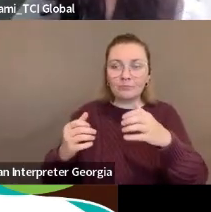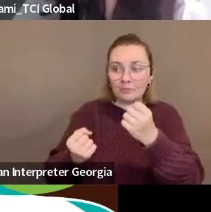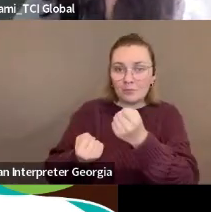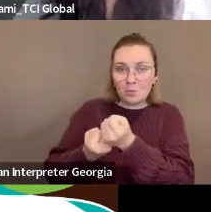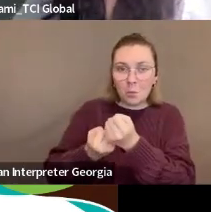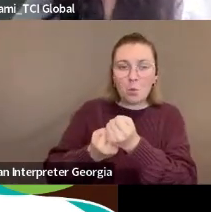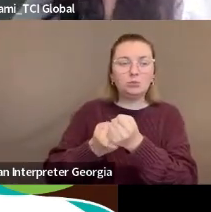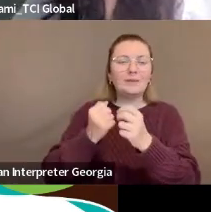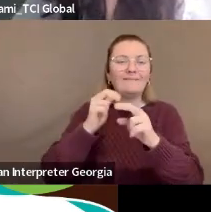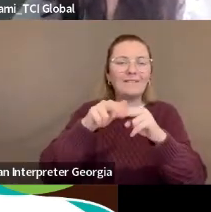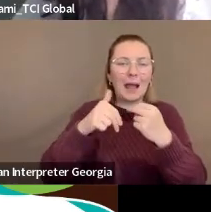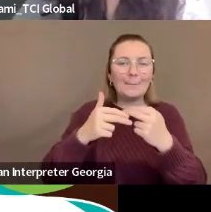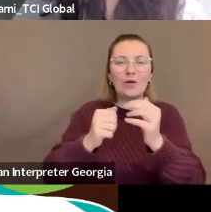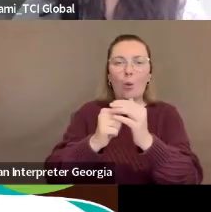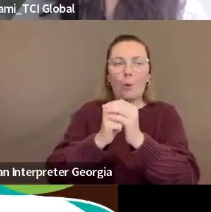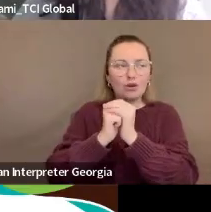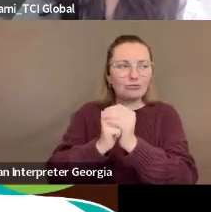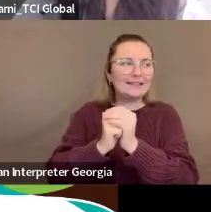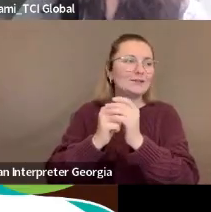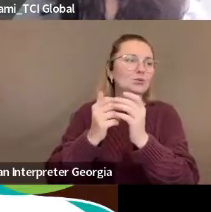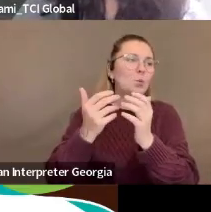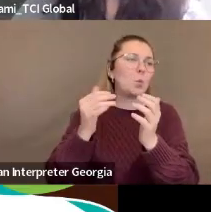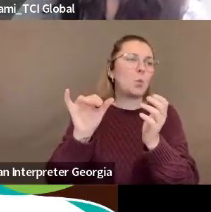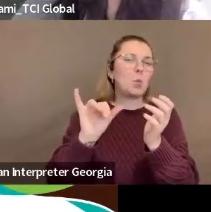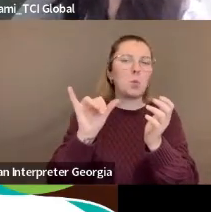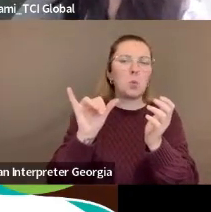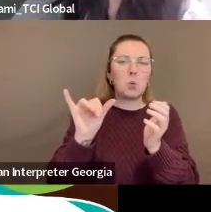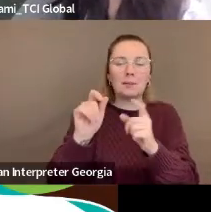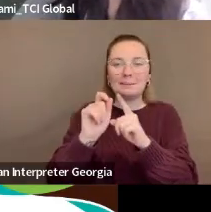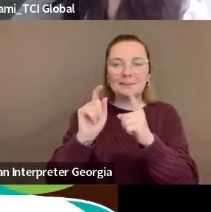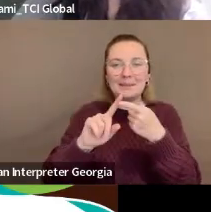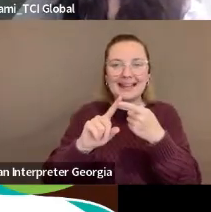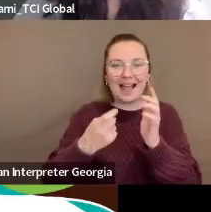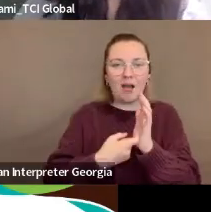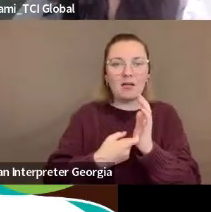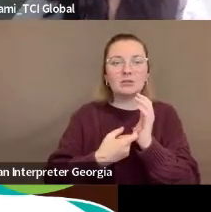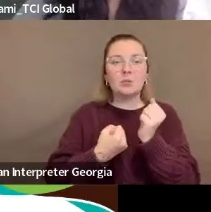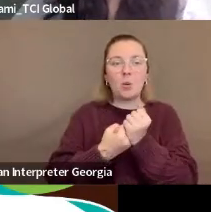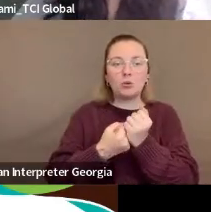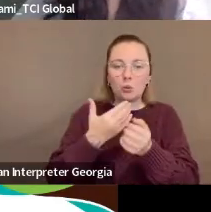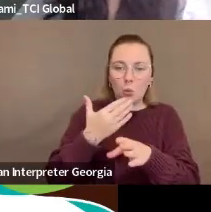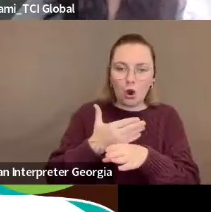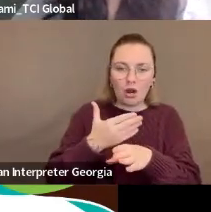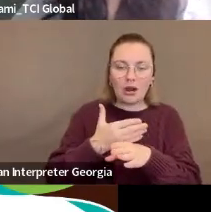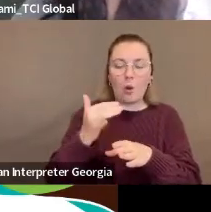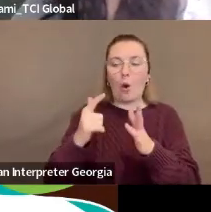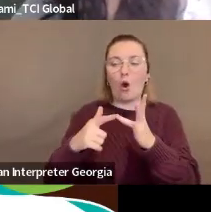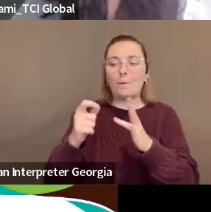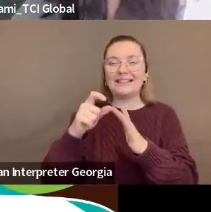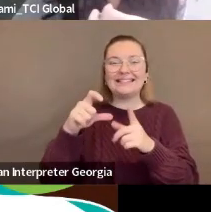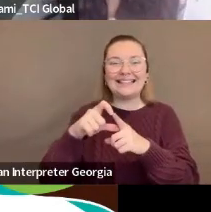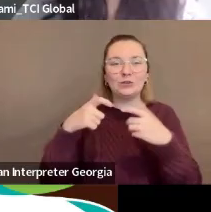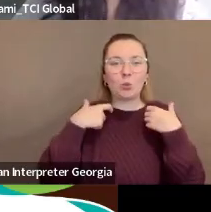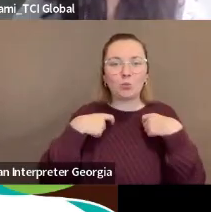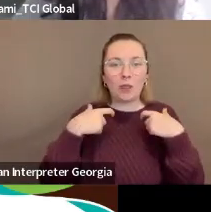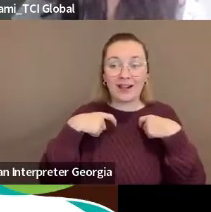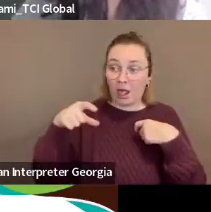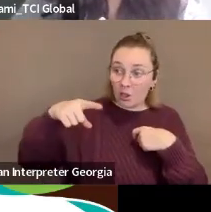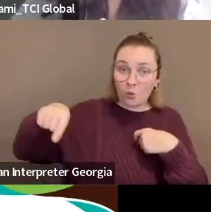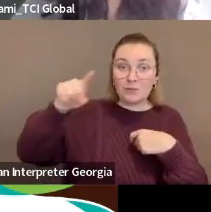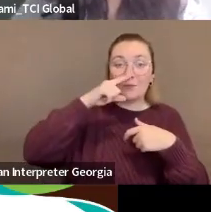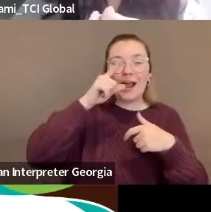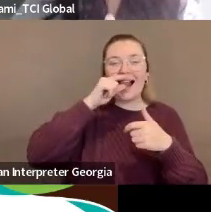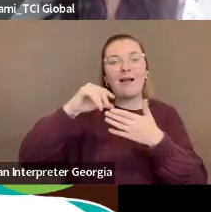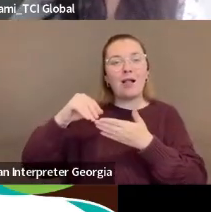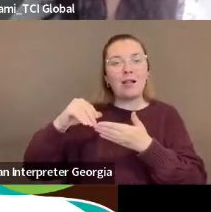and family or friends or even peer support workers or OPD social workers who can help this